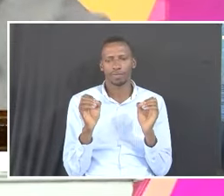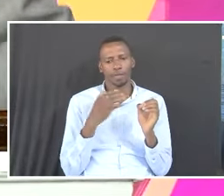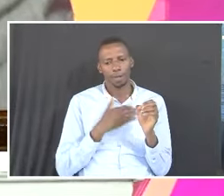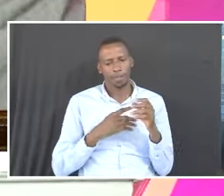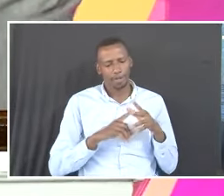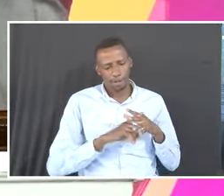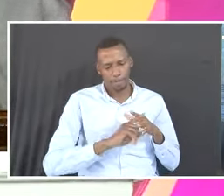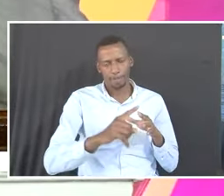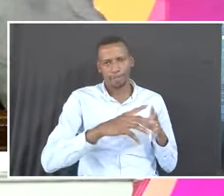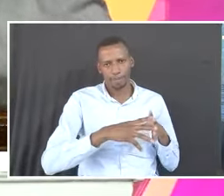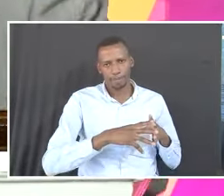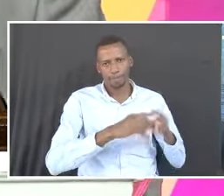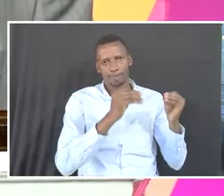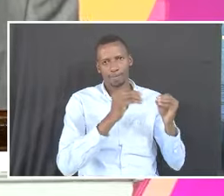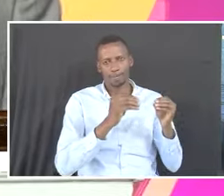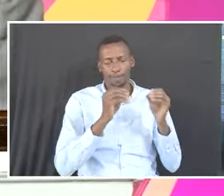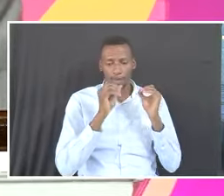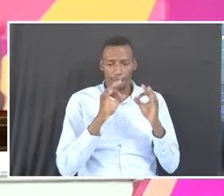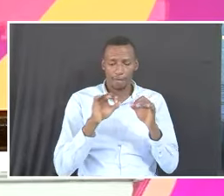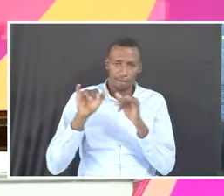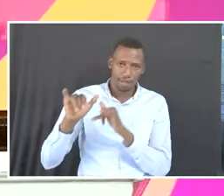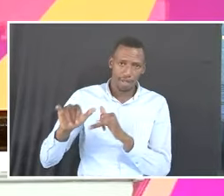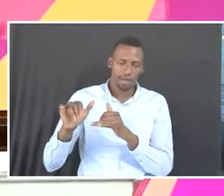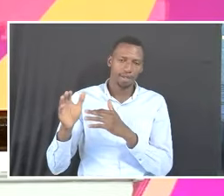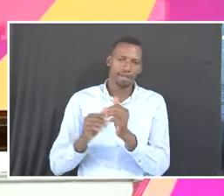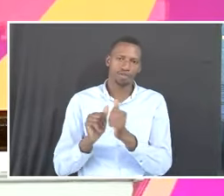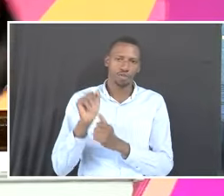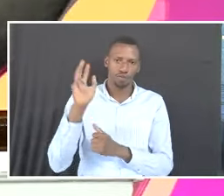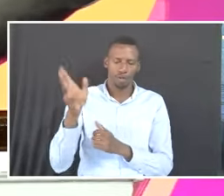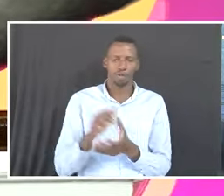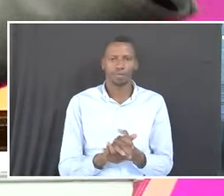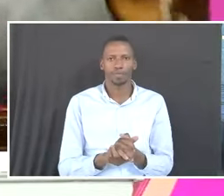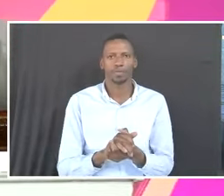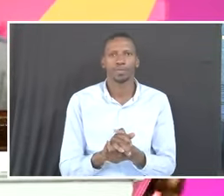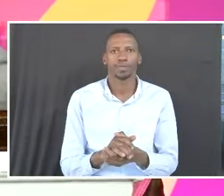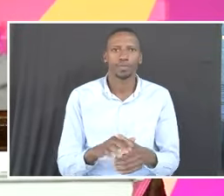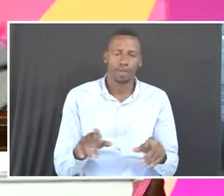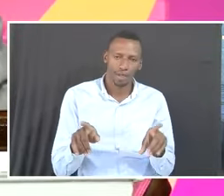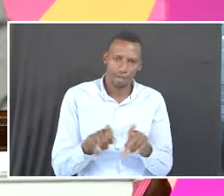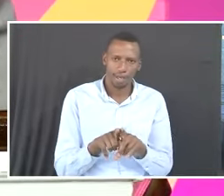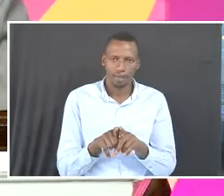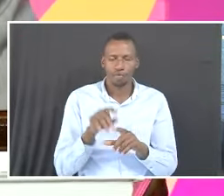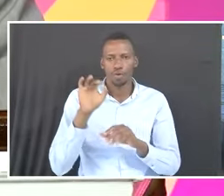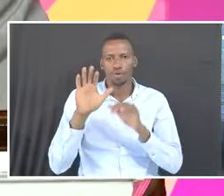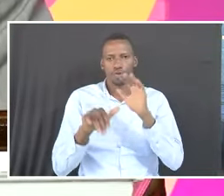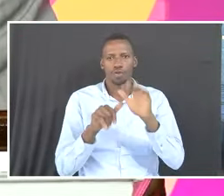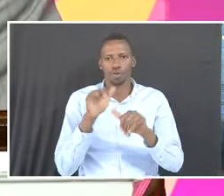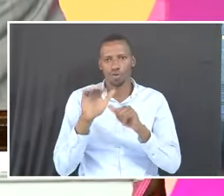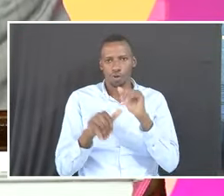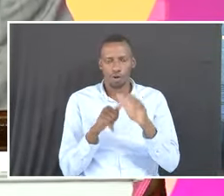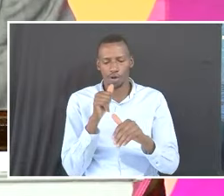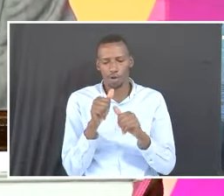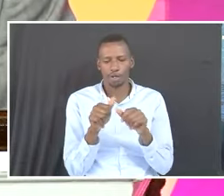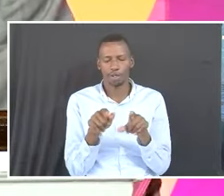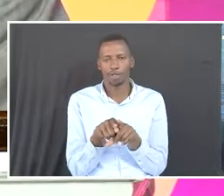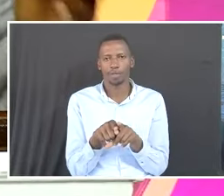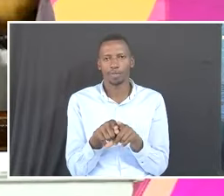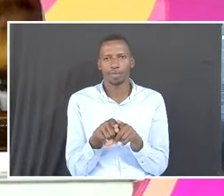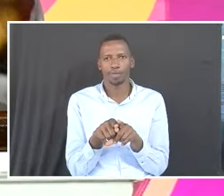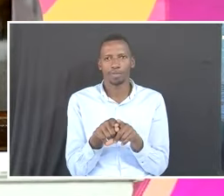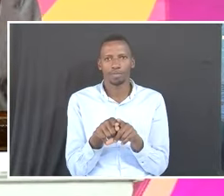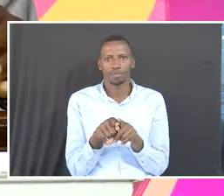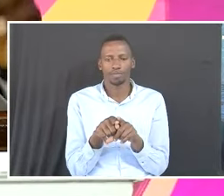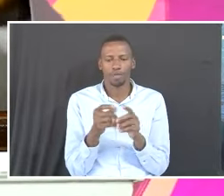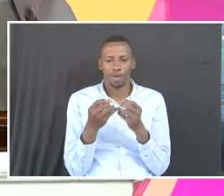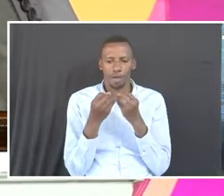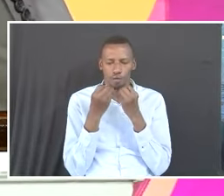to the mountains, lest you be destroyed. The same compelling call of the imminent destruction of this rotten world is